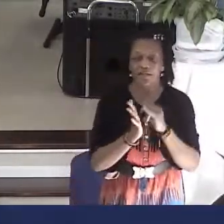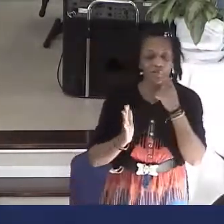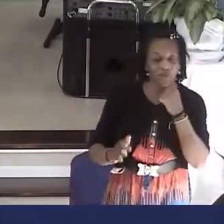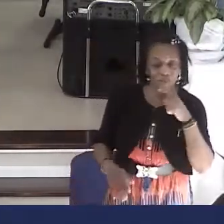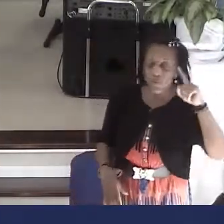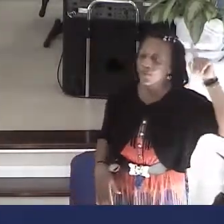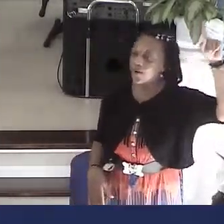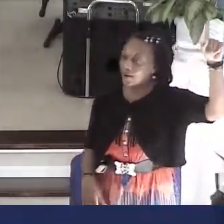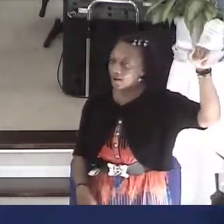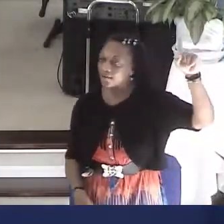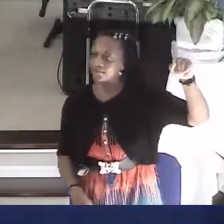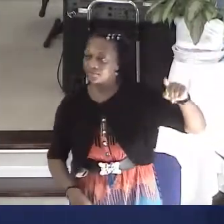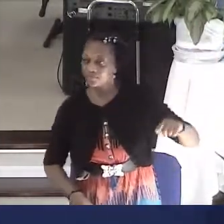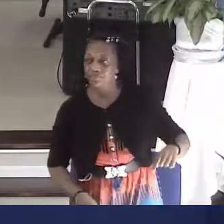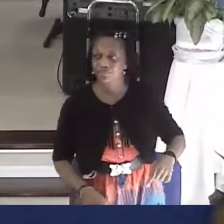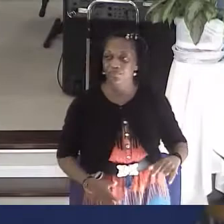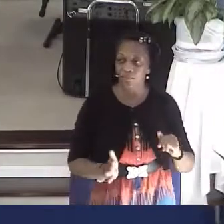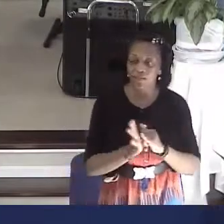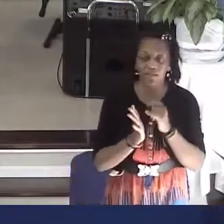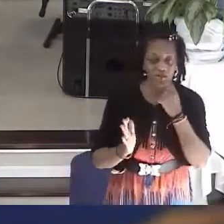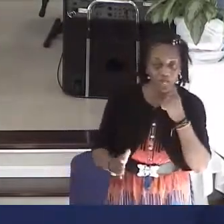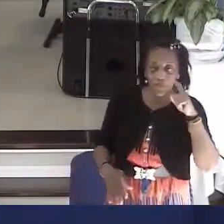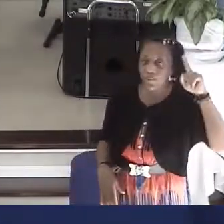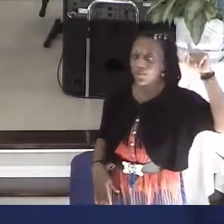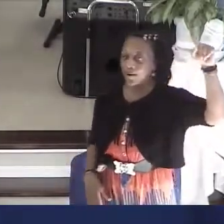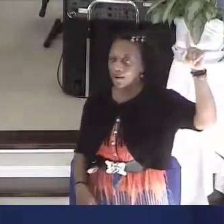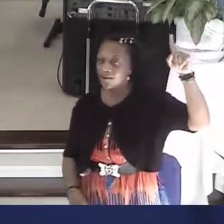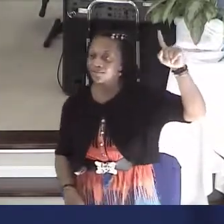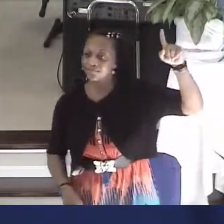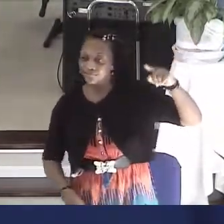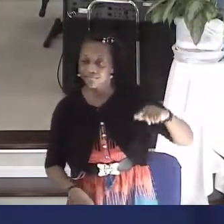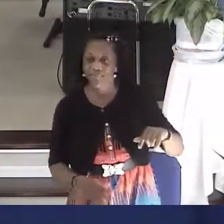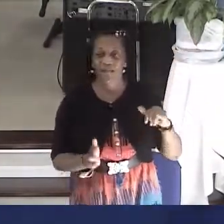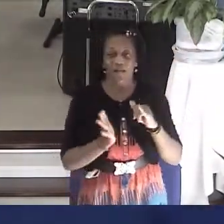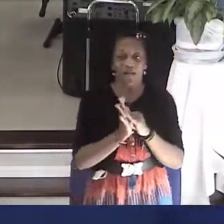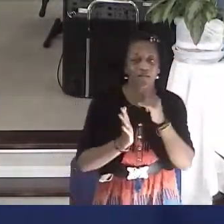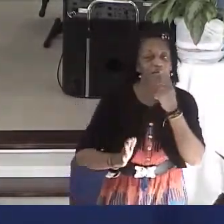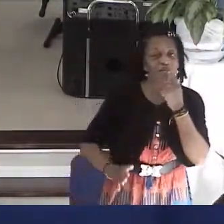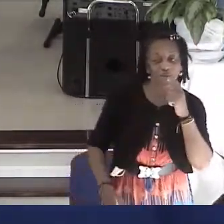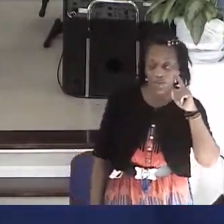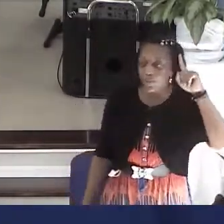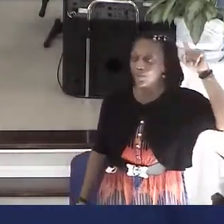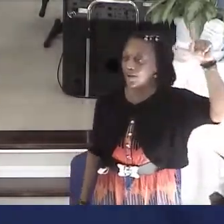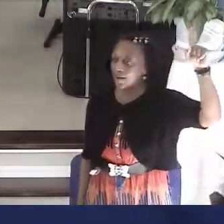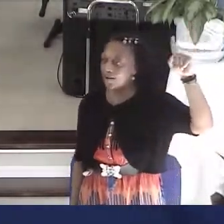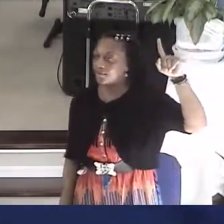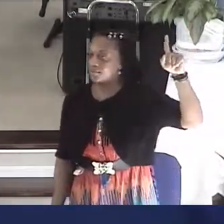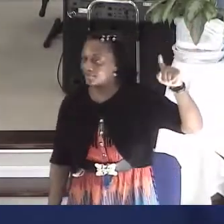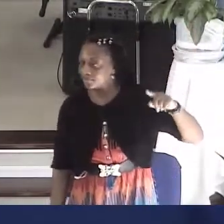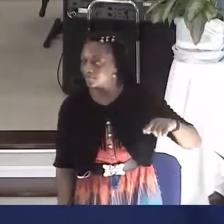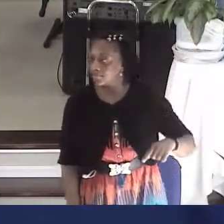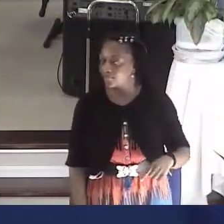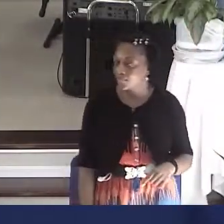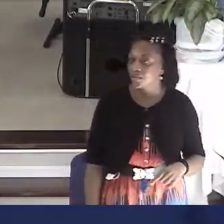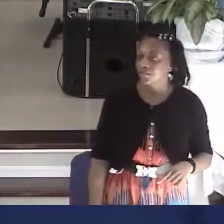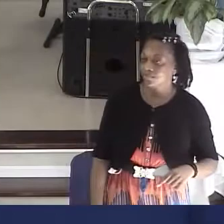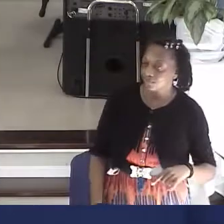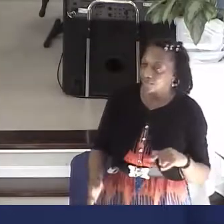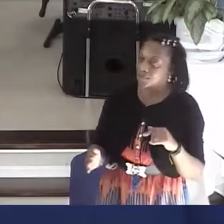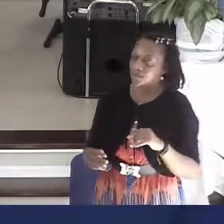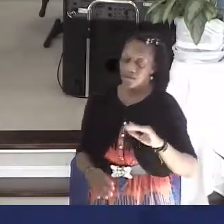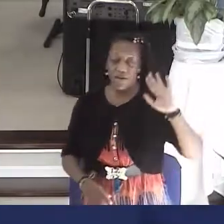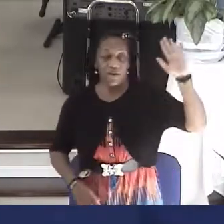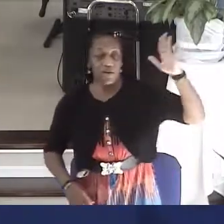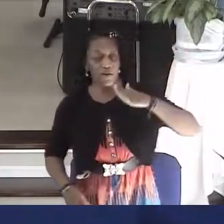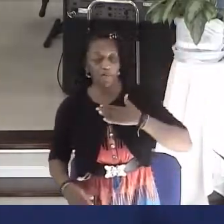are. That's who you are. That's who you are. That's who you are. You're my healer.